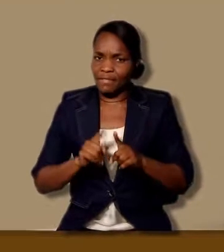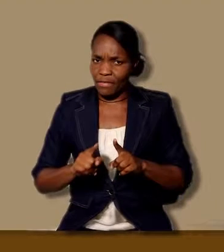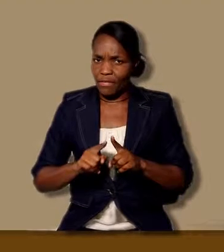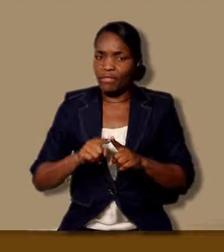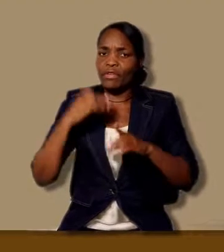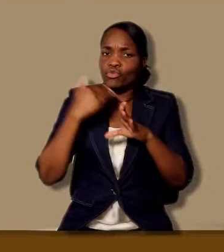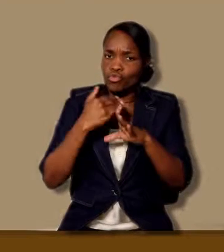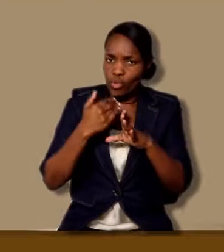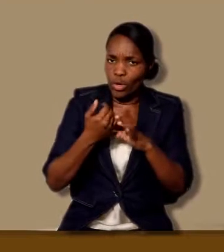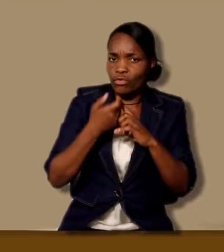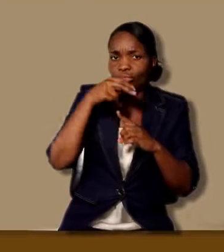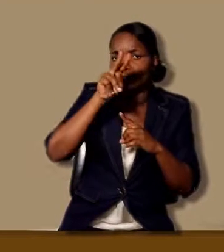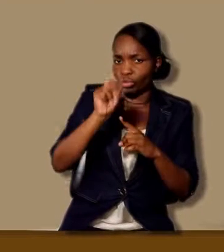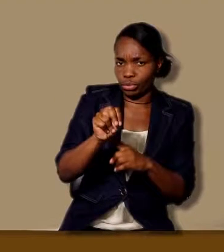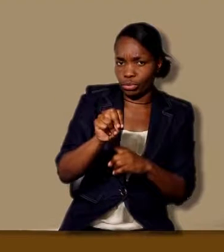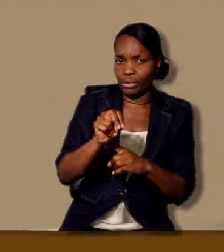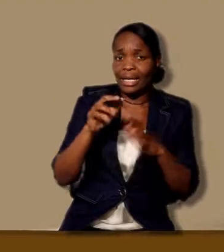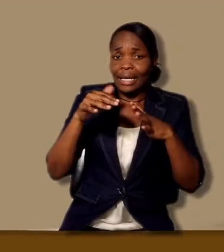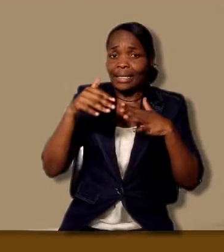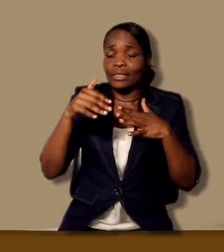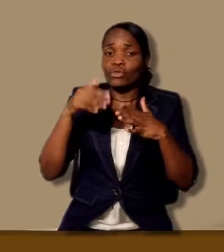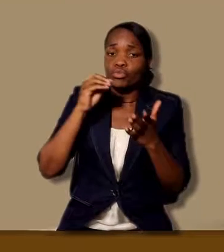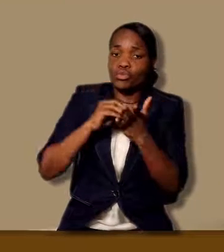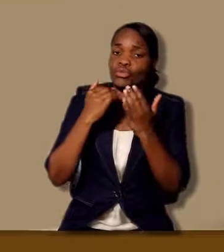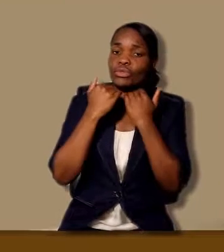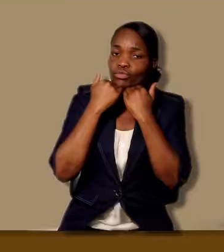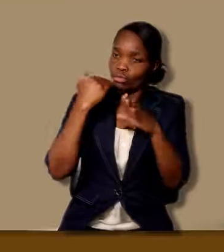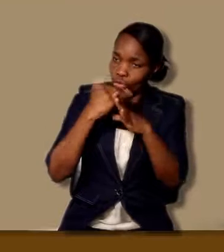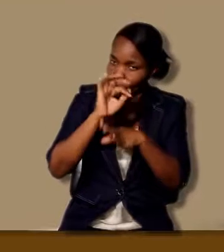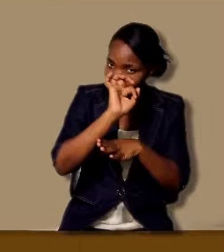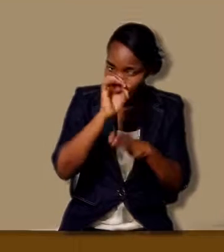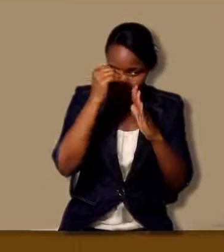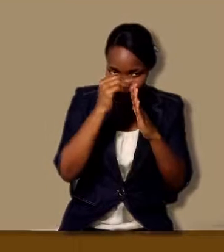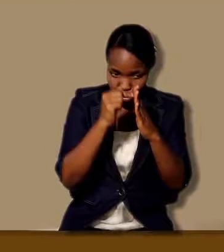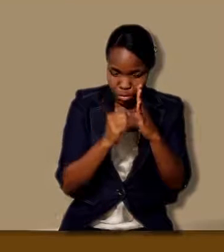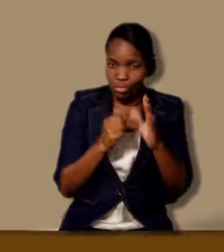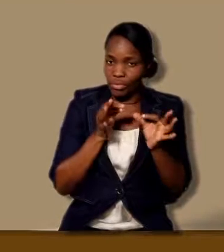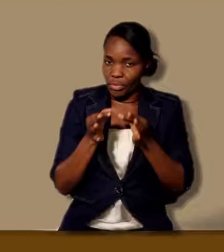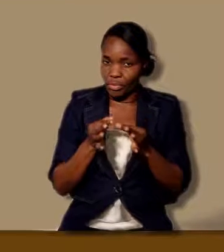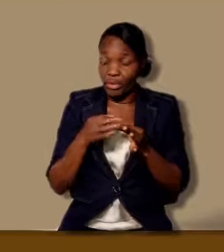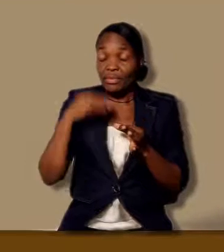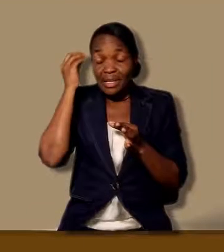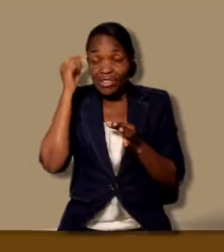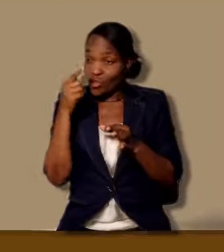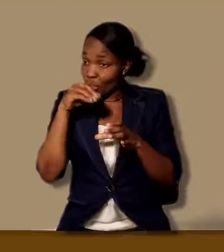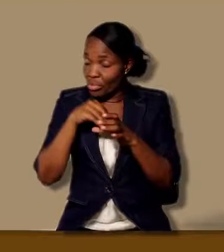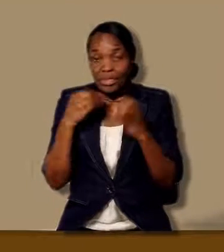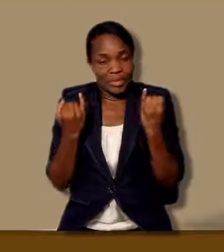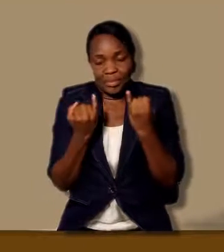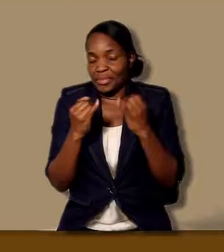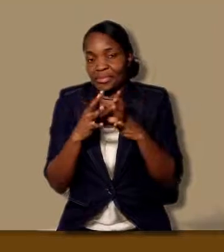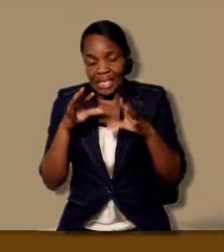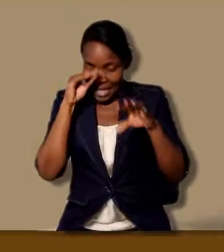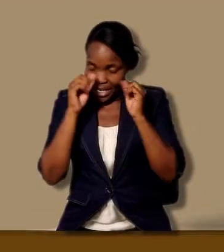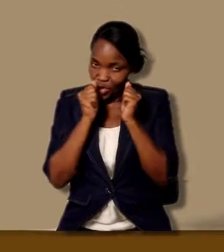special agencies of the United Nations and highlight the main functions of each one. I know you will enjoy the program